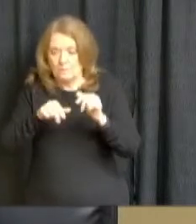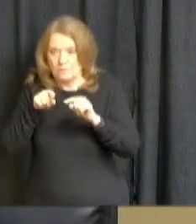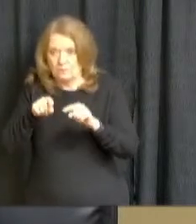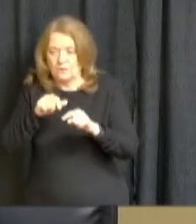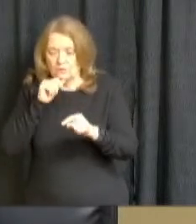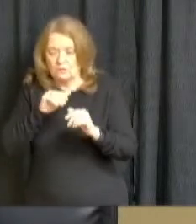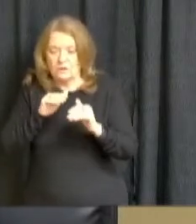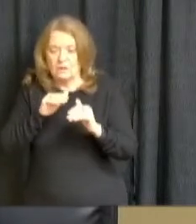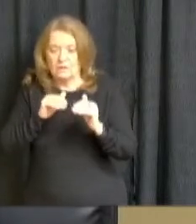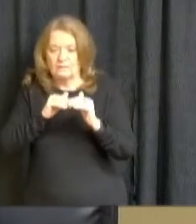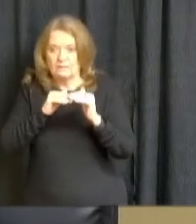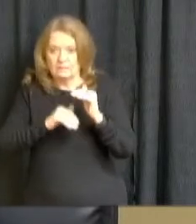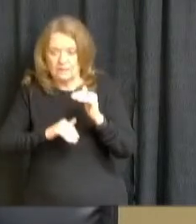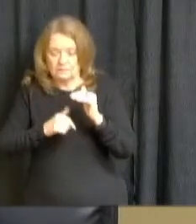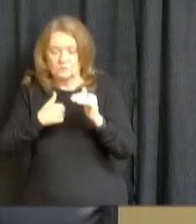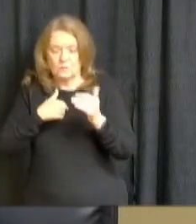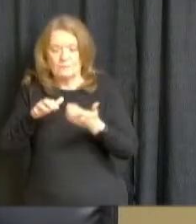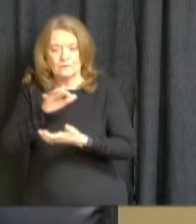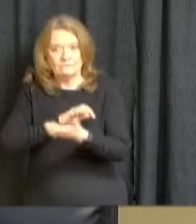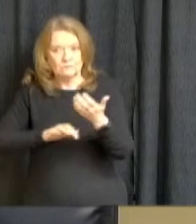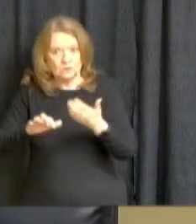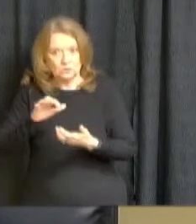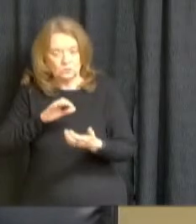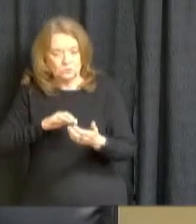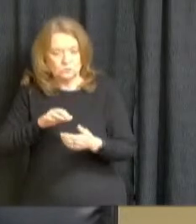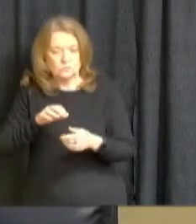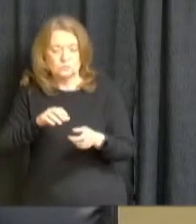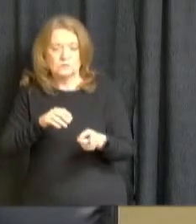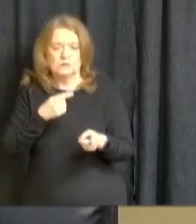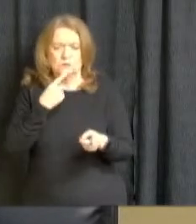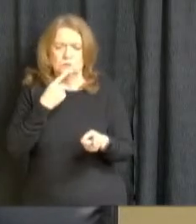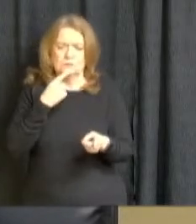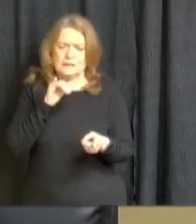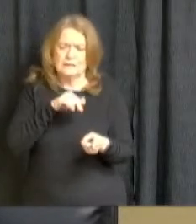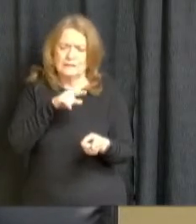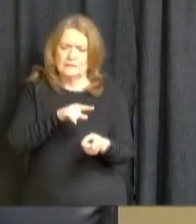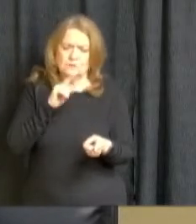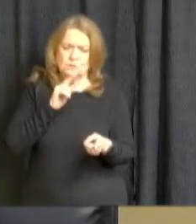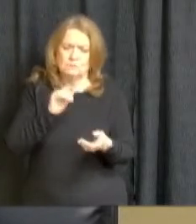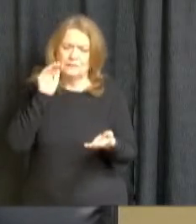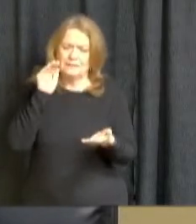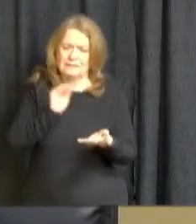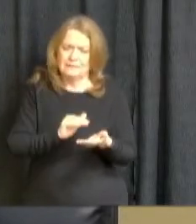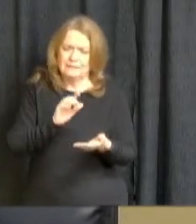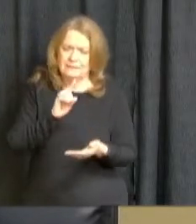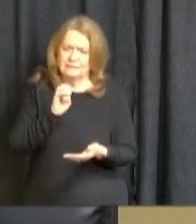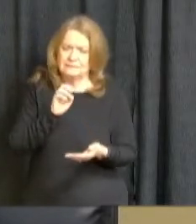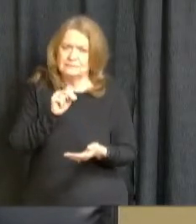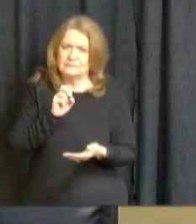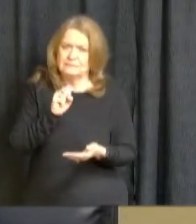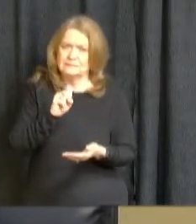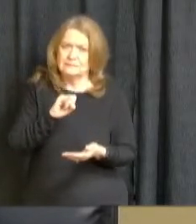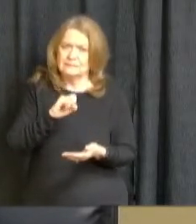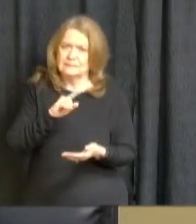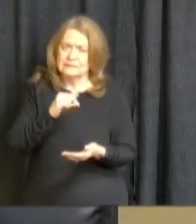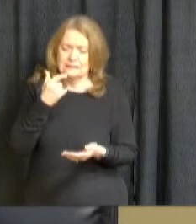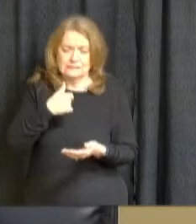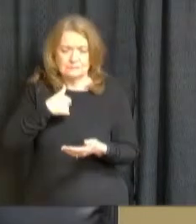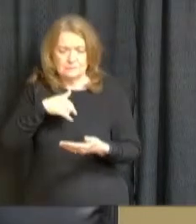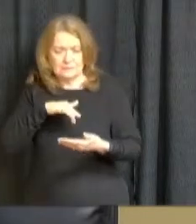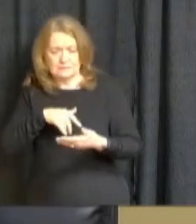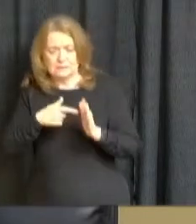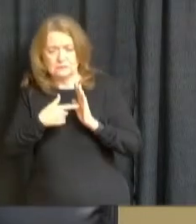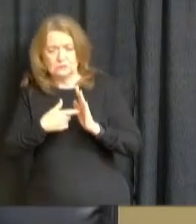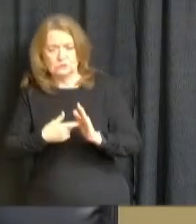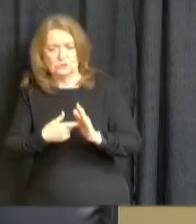So I'm confused that you all are saying that this would be a lower density, because my study of R6